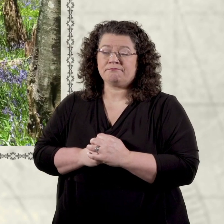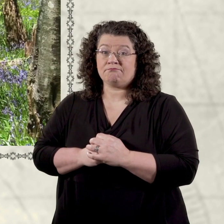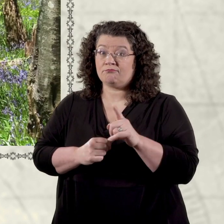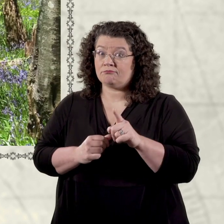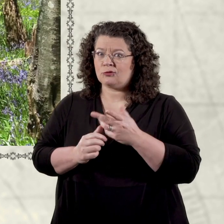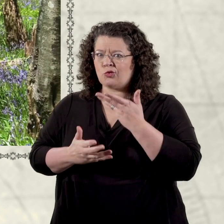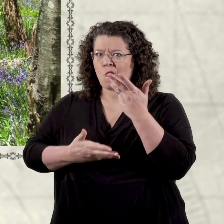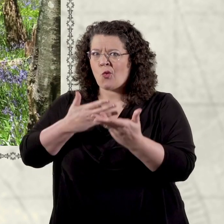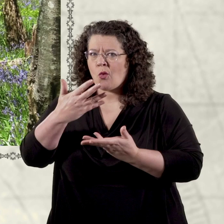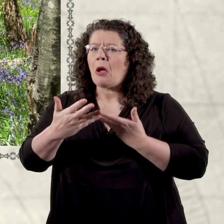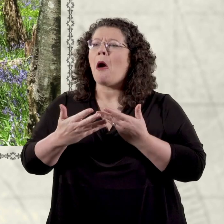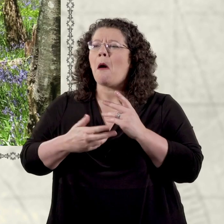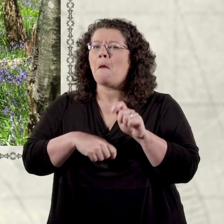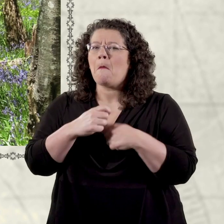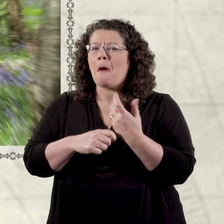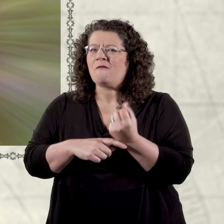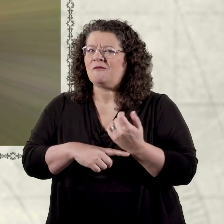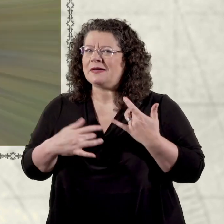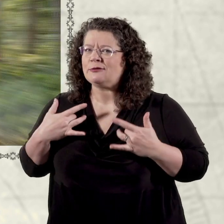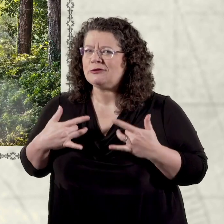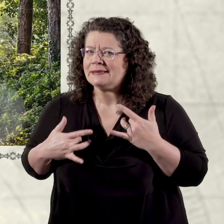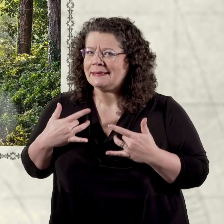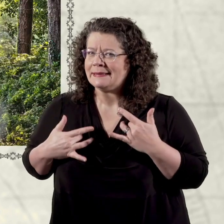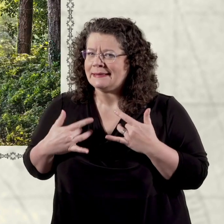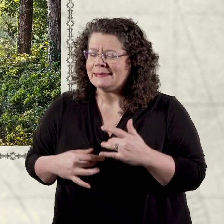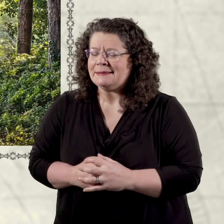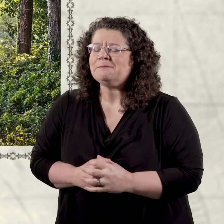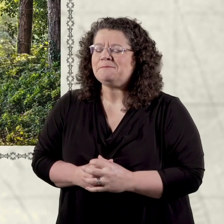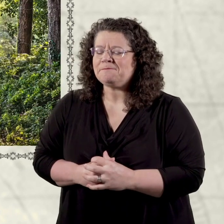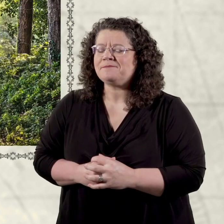And this is when it gets interesting.